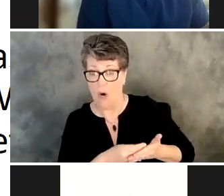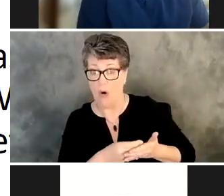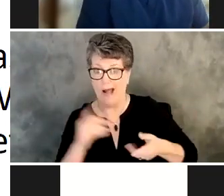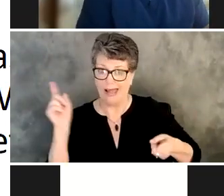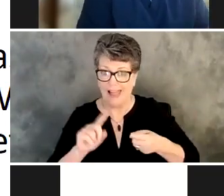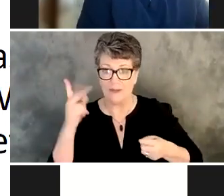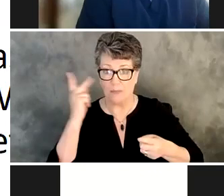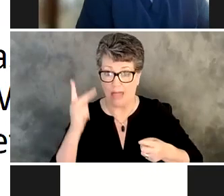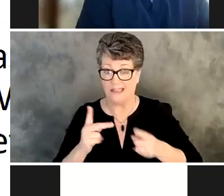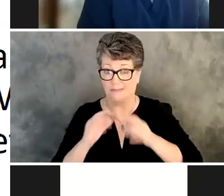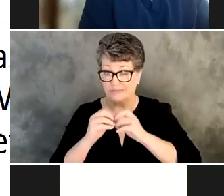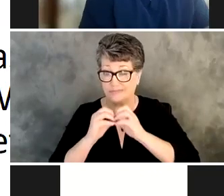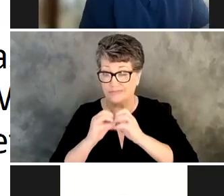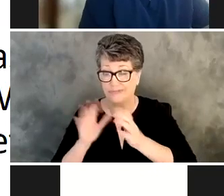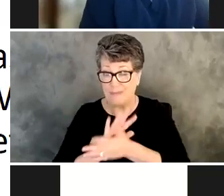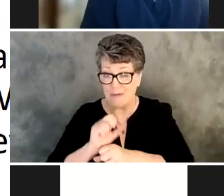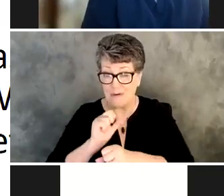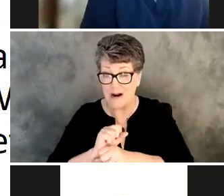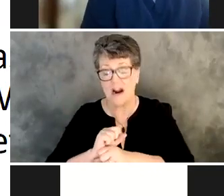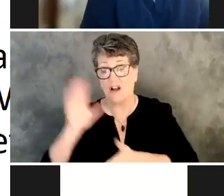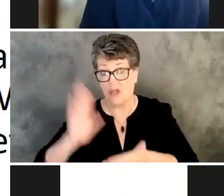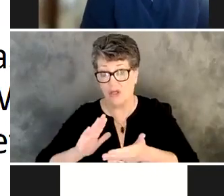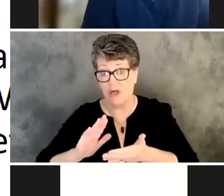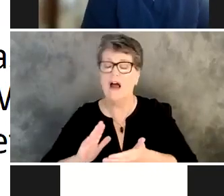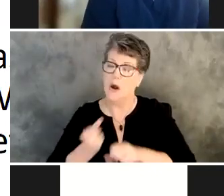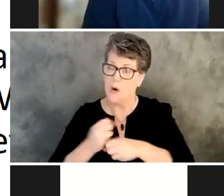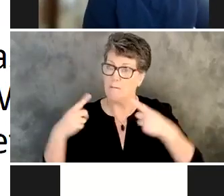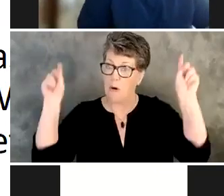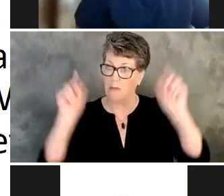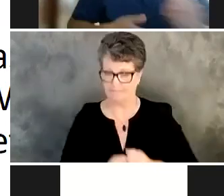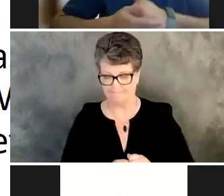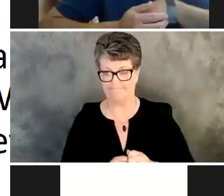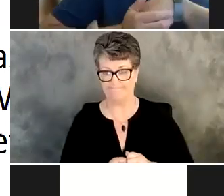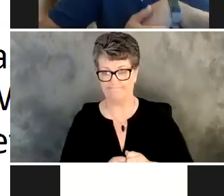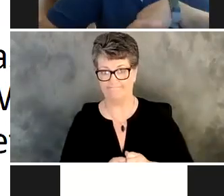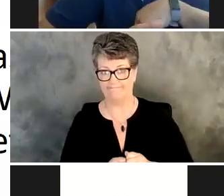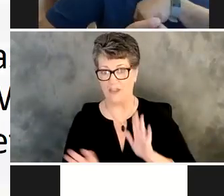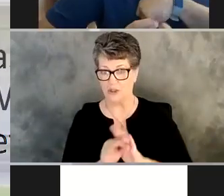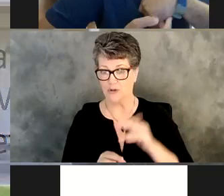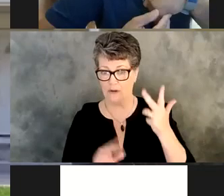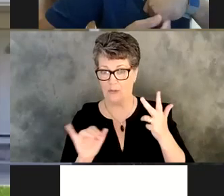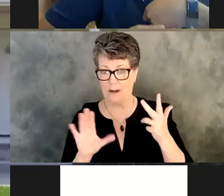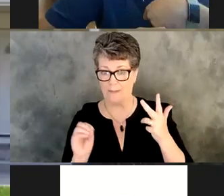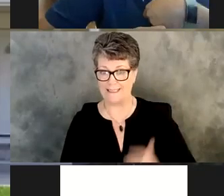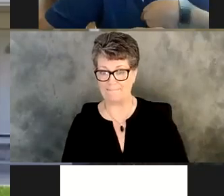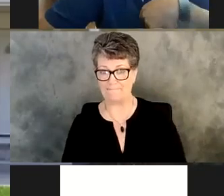go. And again, not everybody made it, just those three companies here in the US right now. Next slide.